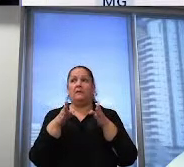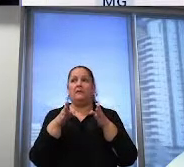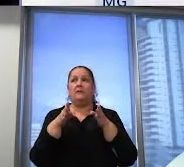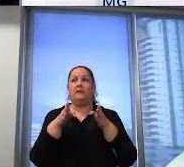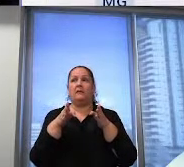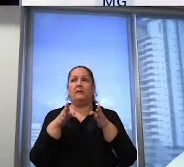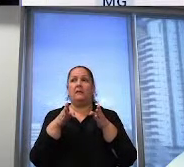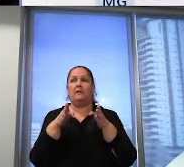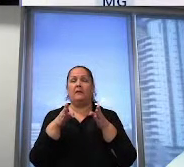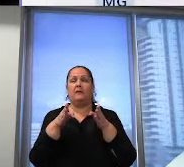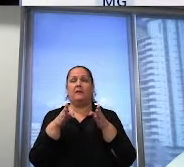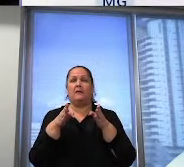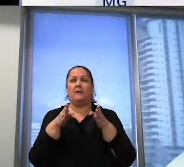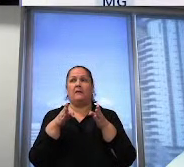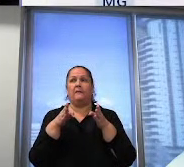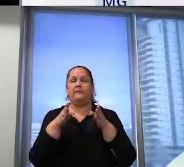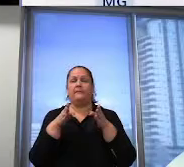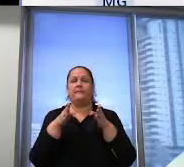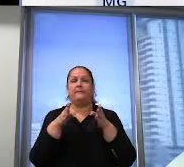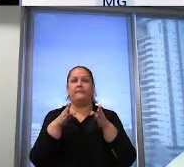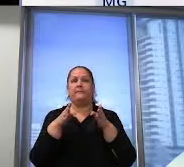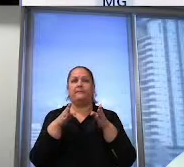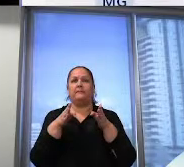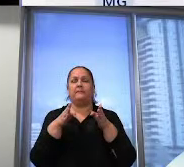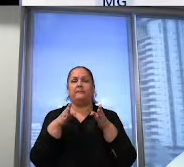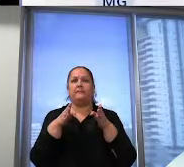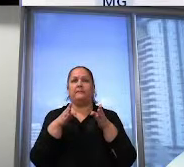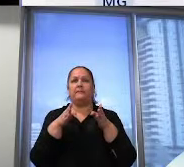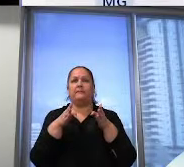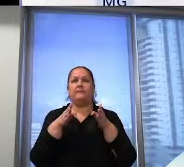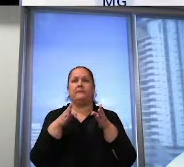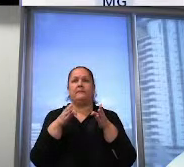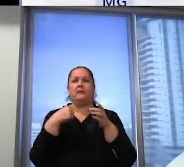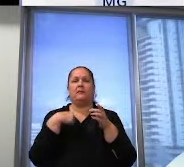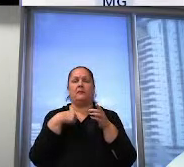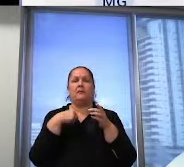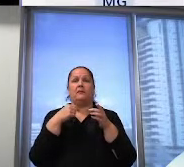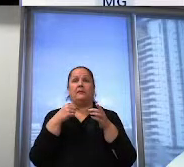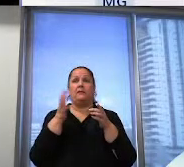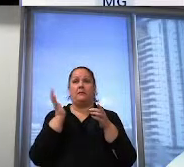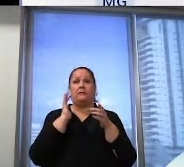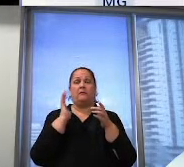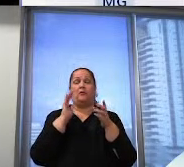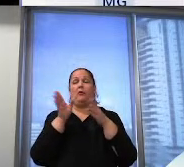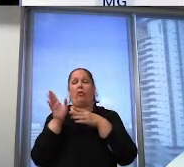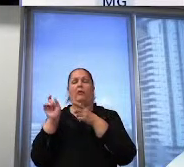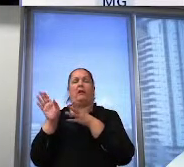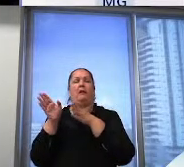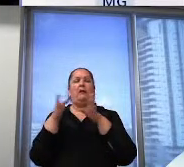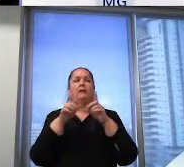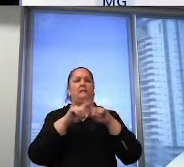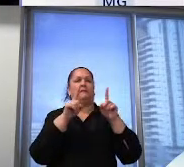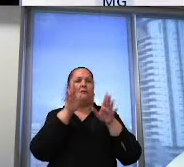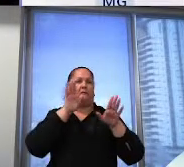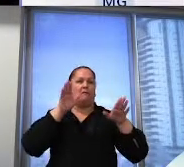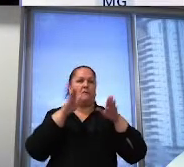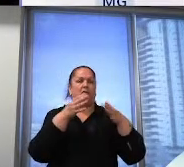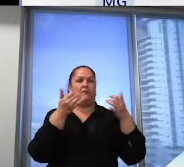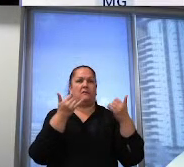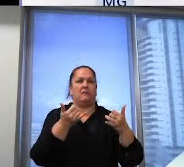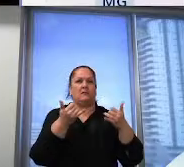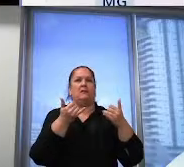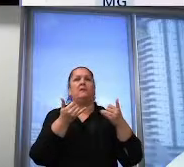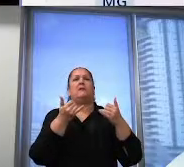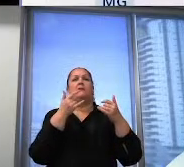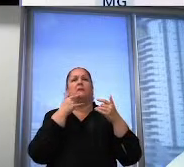with the system stabilization is we made a shift in our focus to be able to make sure